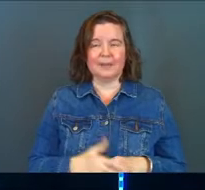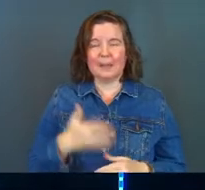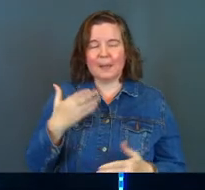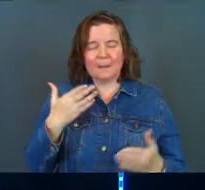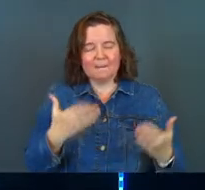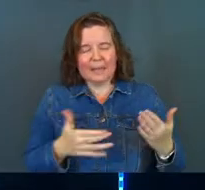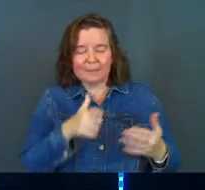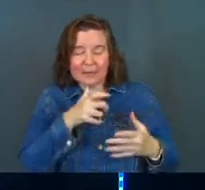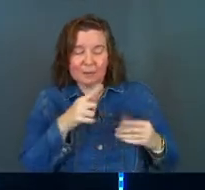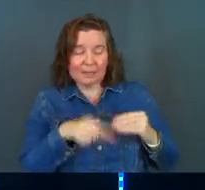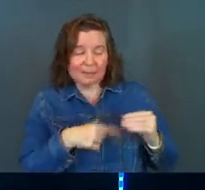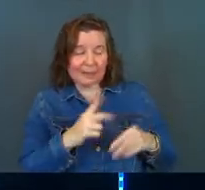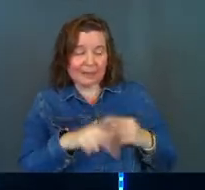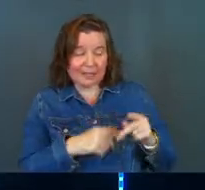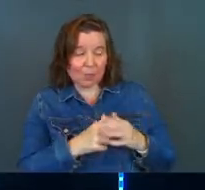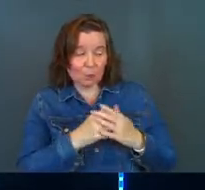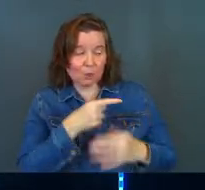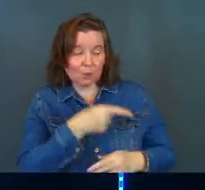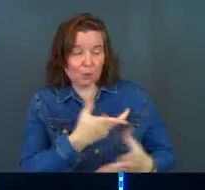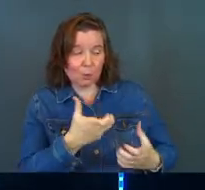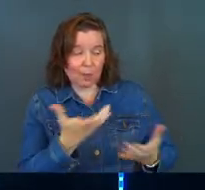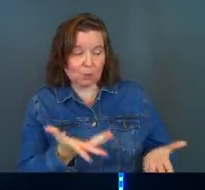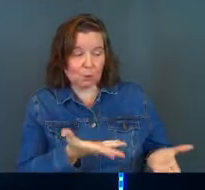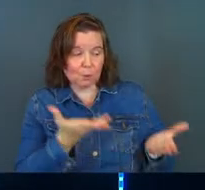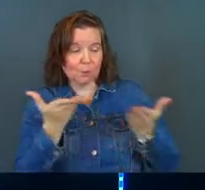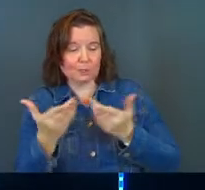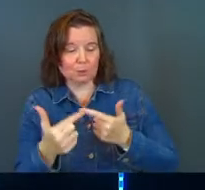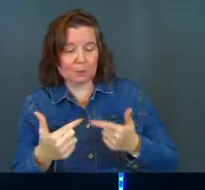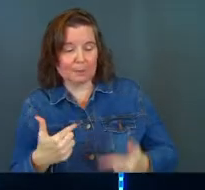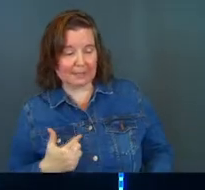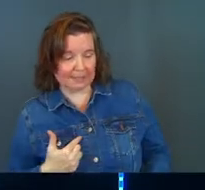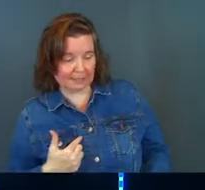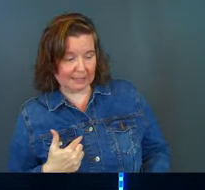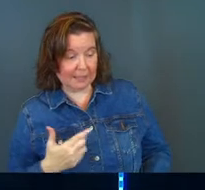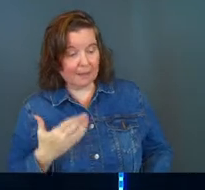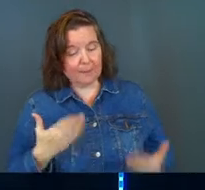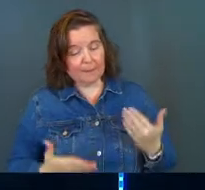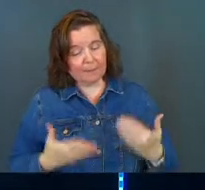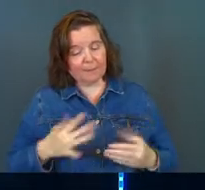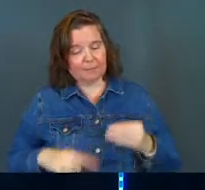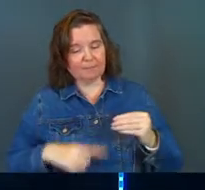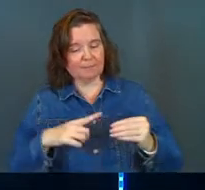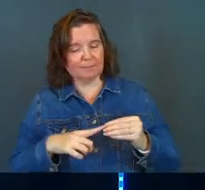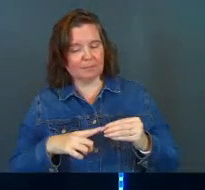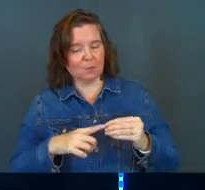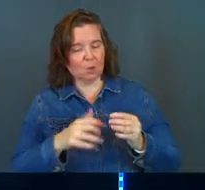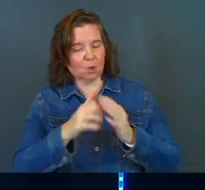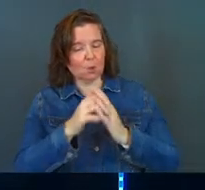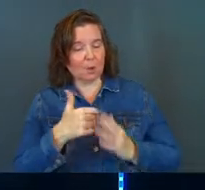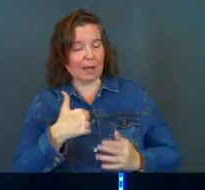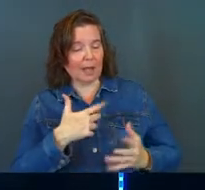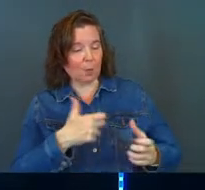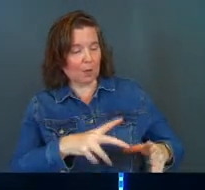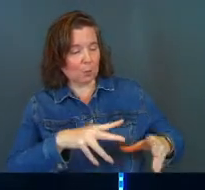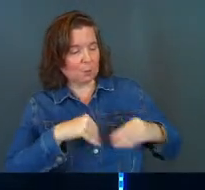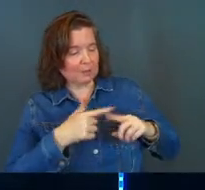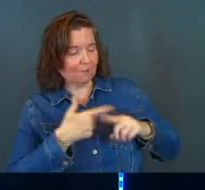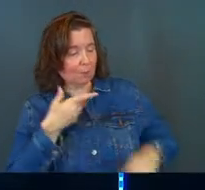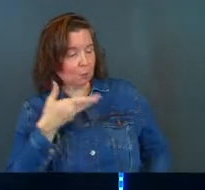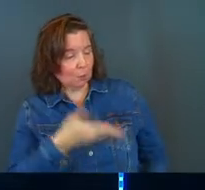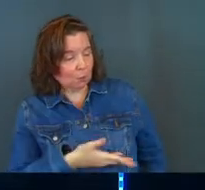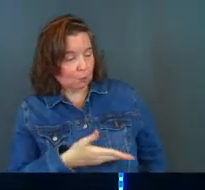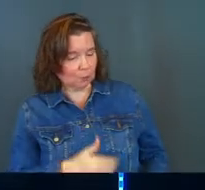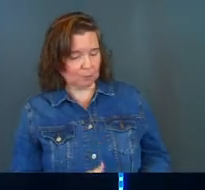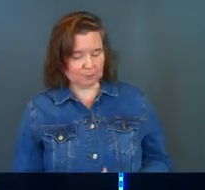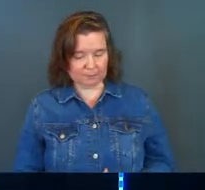Maybe it's not so much about the kind of worship that you want to bring to me. Maybe it's about the worship I want to receive from you.